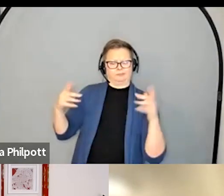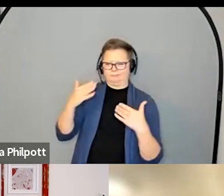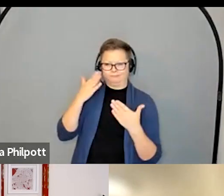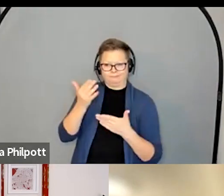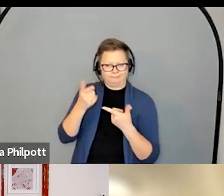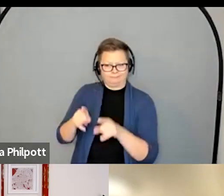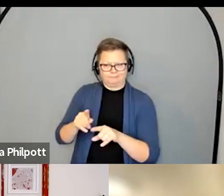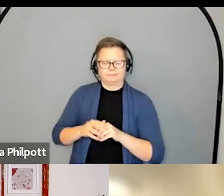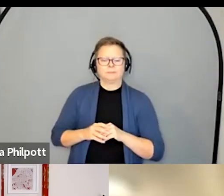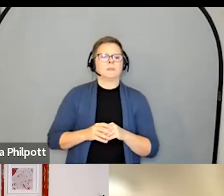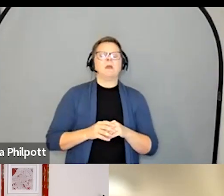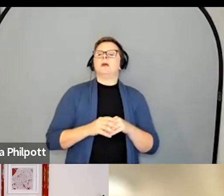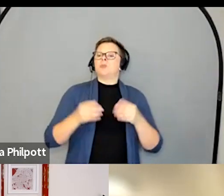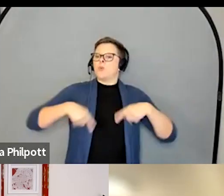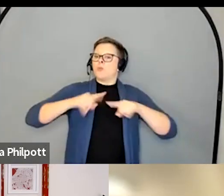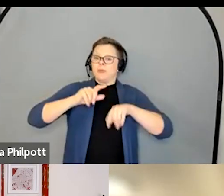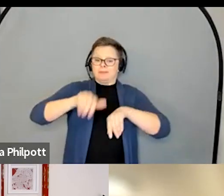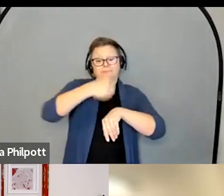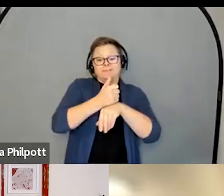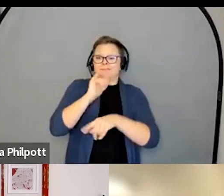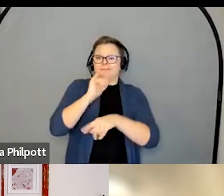place and launched this survey. What